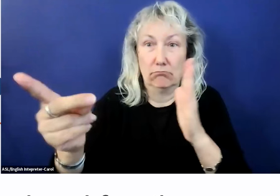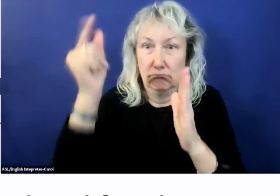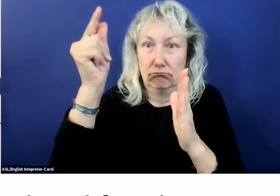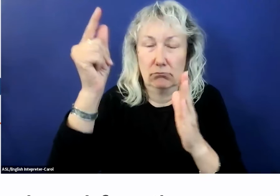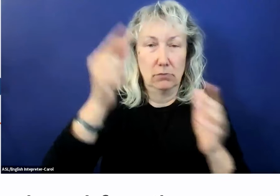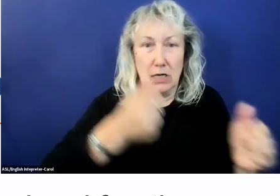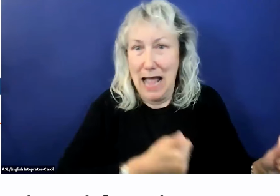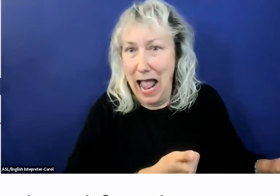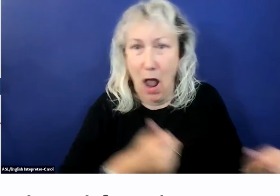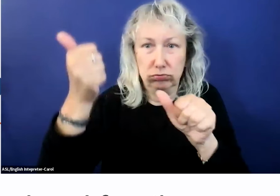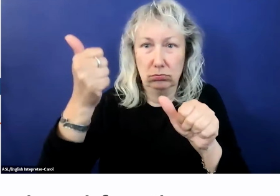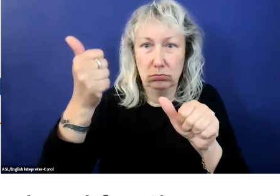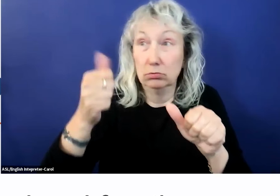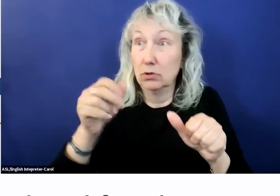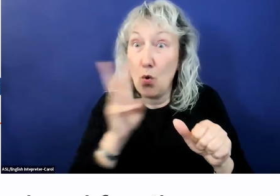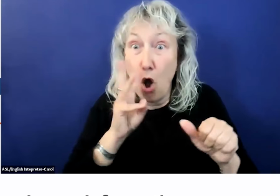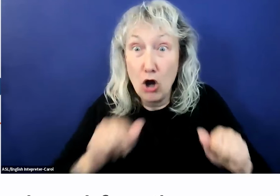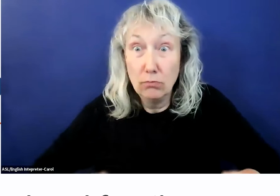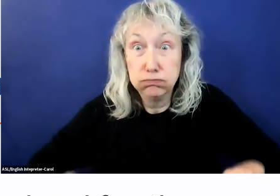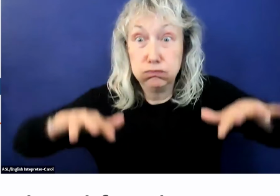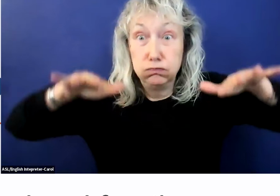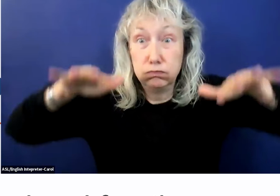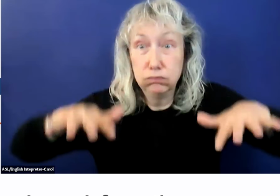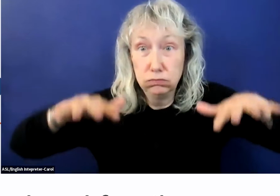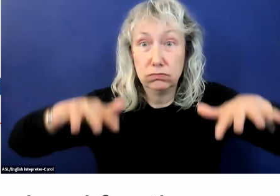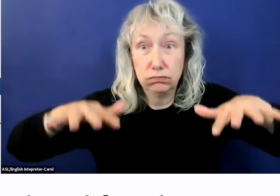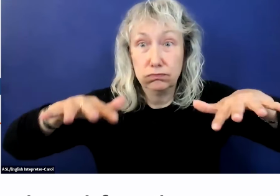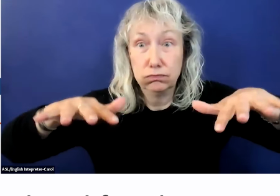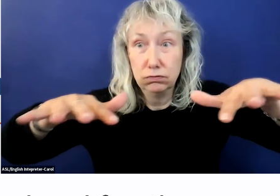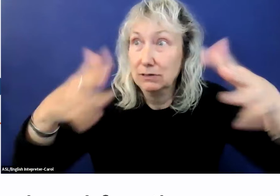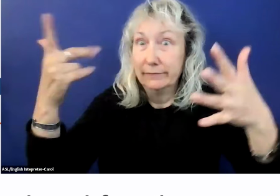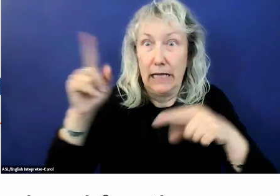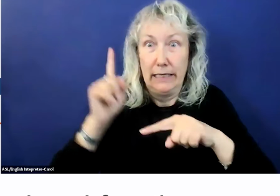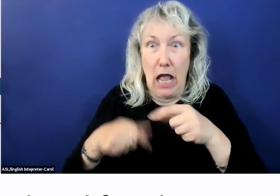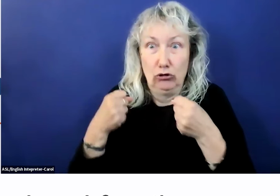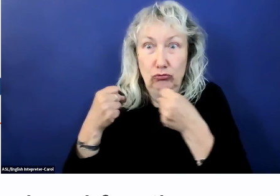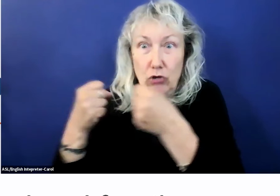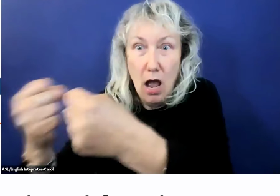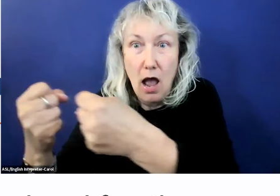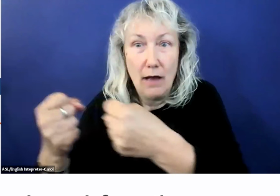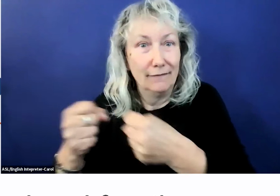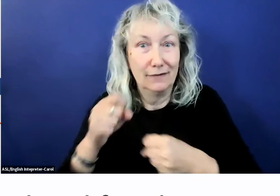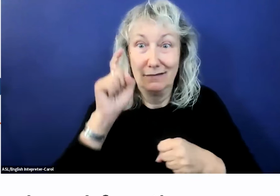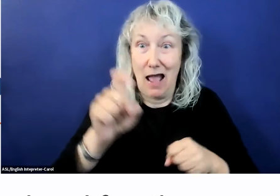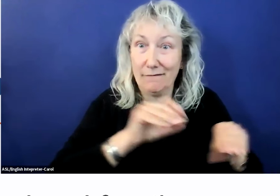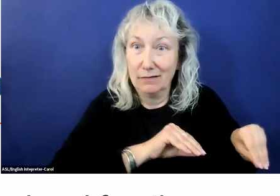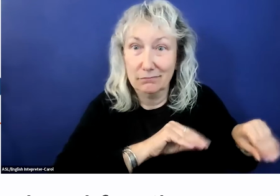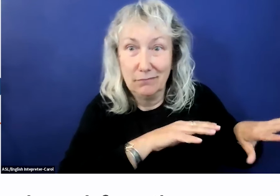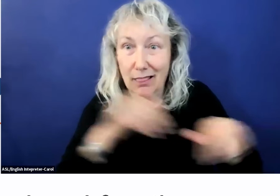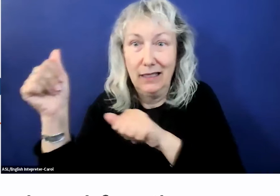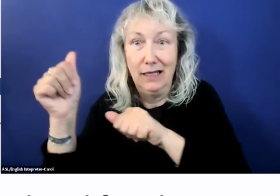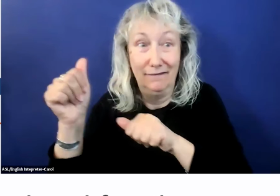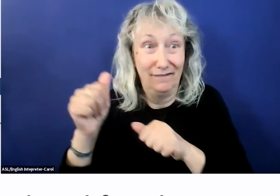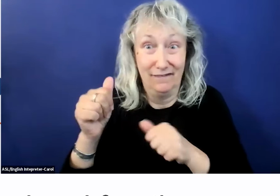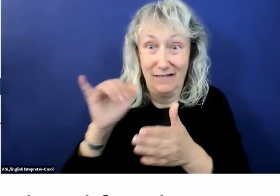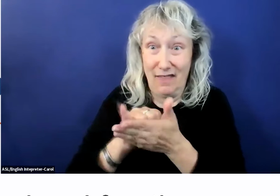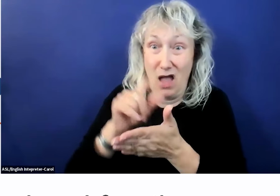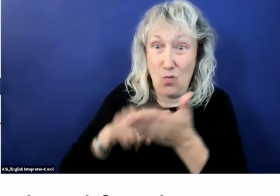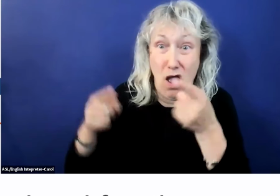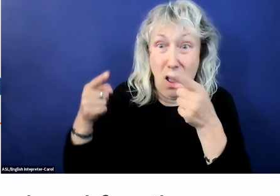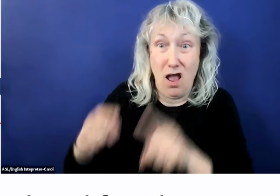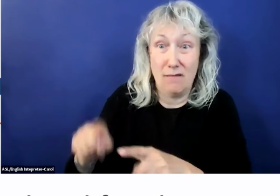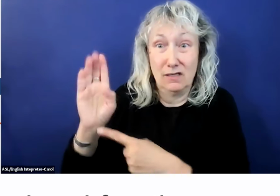For instance, flash flooding can cut off roadways or may require you to evacuate your home, like we recently saw in the city of Burns.